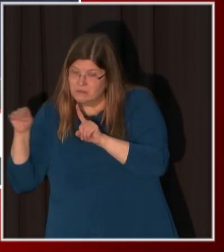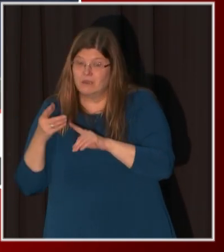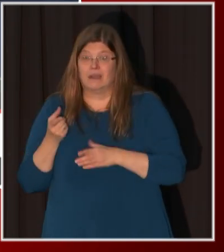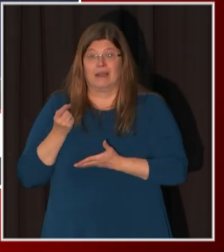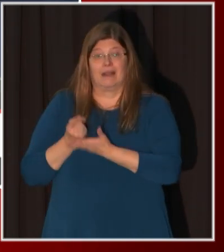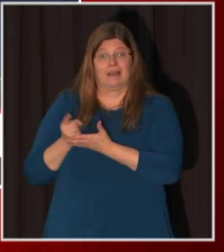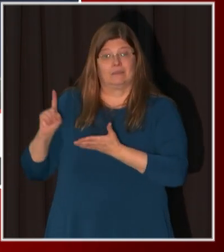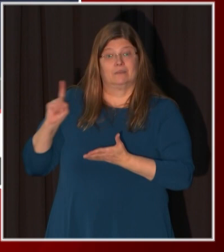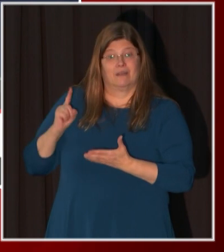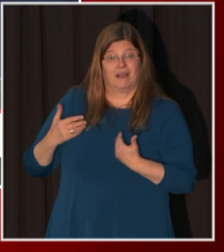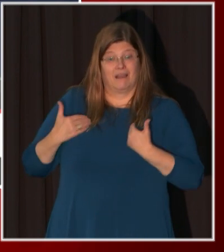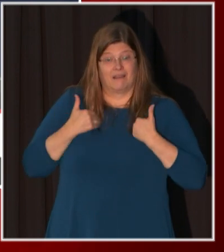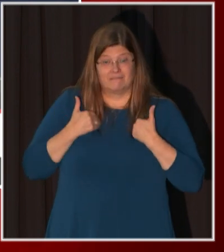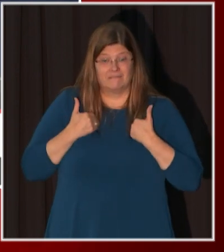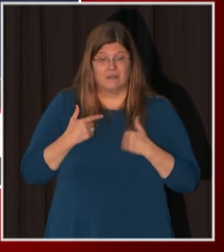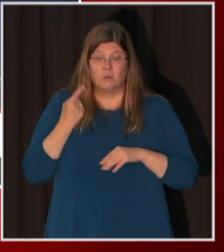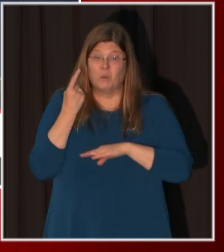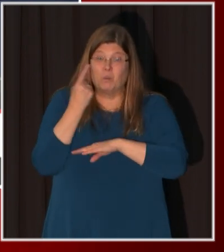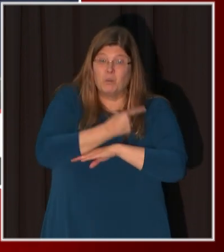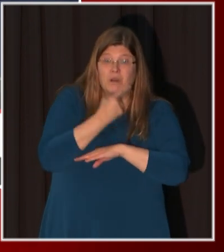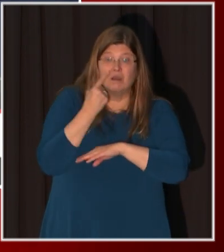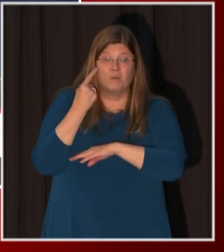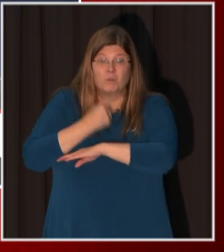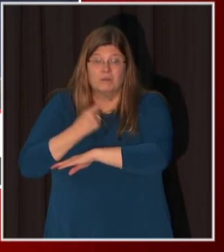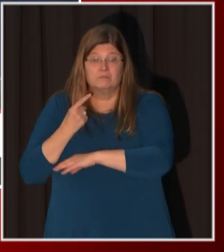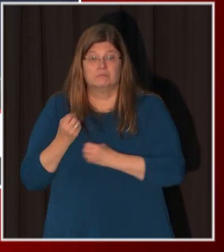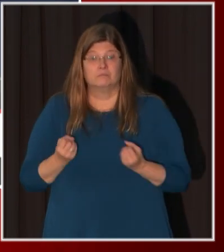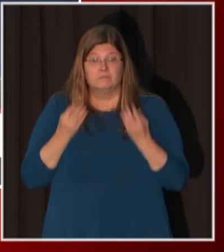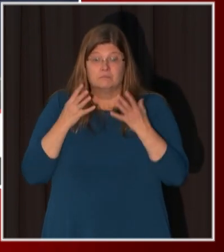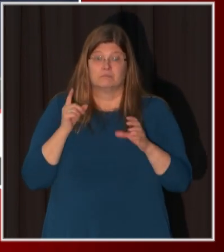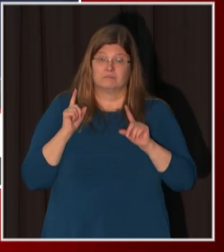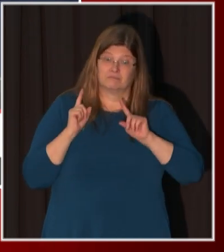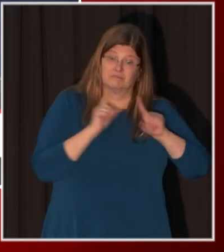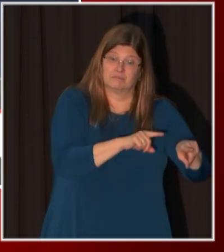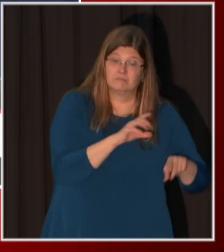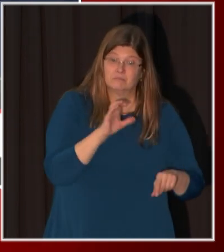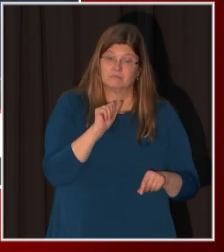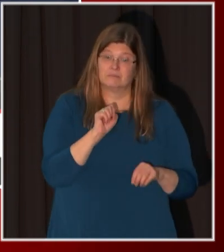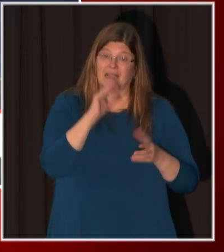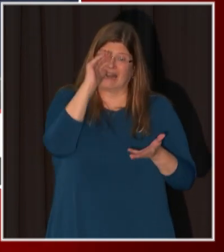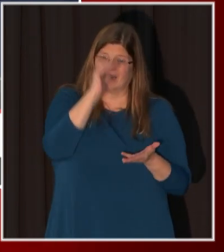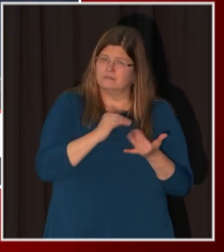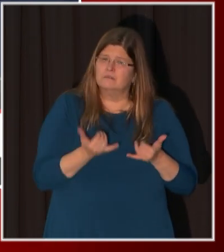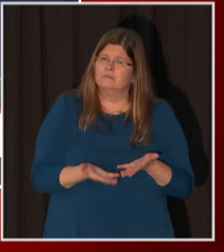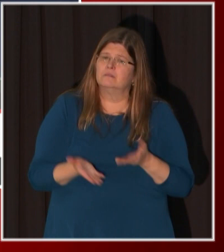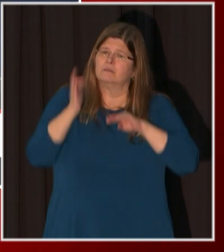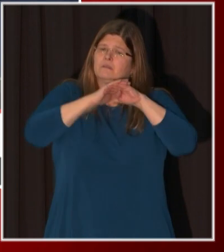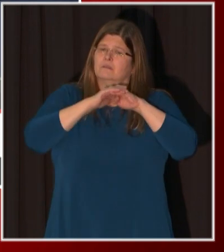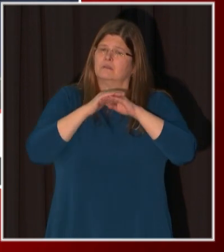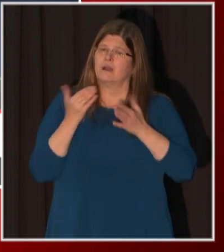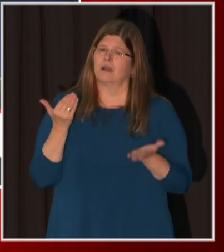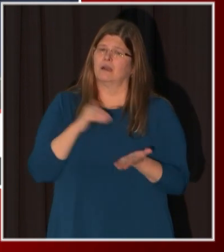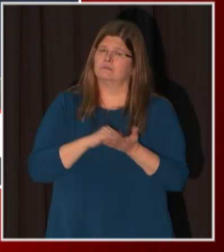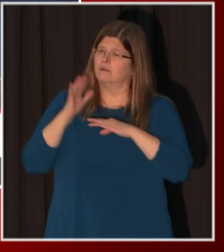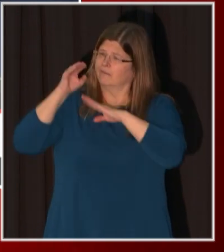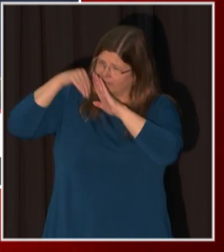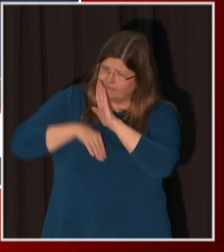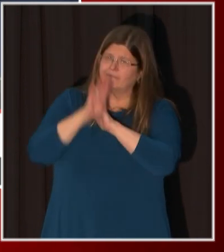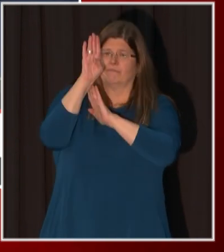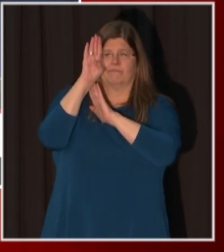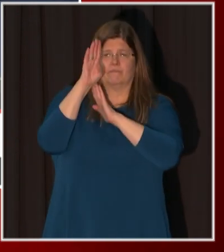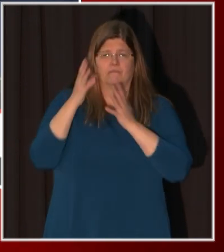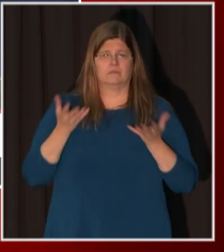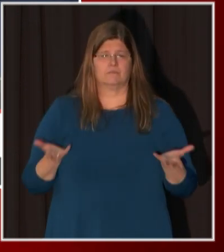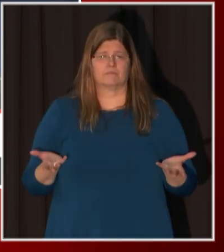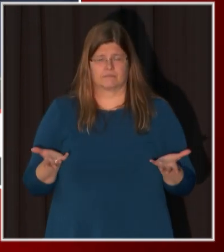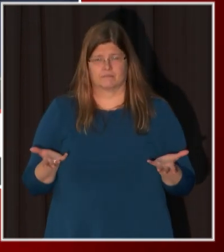a couple of days where hospitalizations went down, and now they're back up today, right? So our highest number of hospitalizations